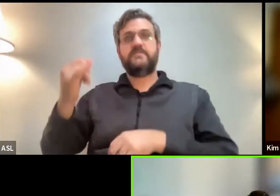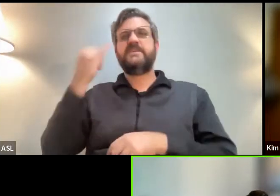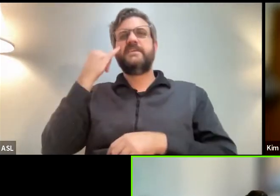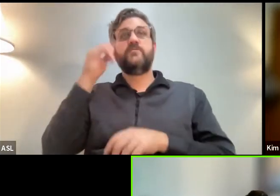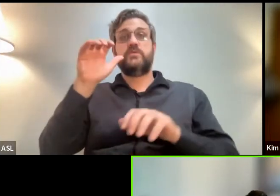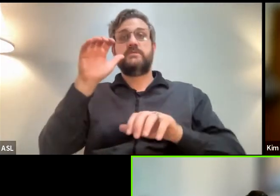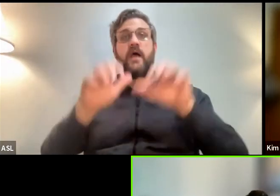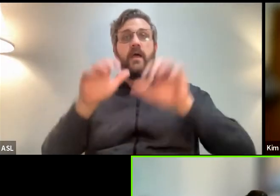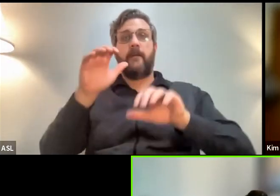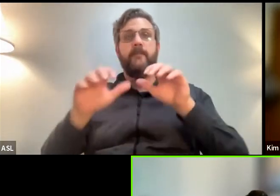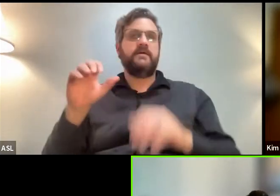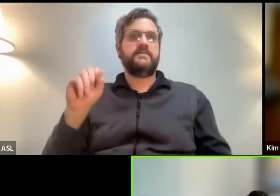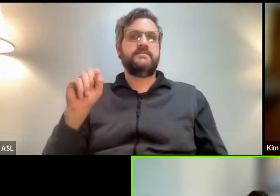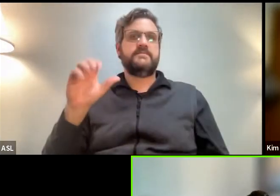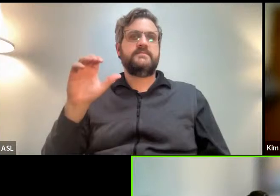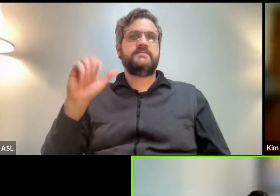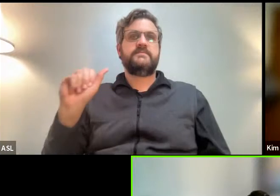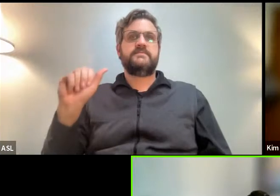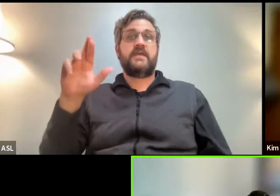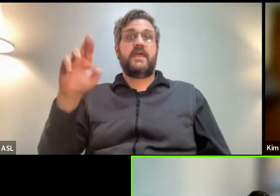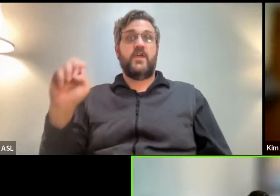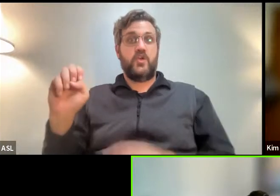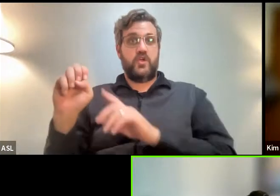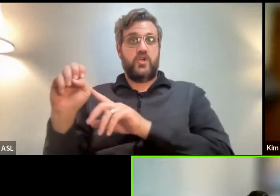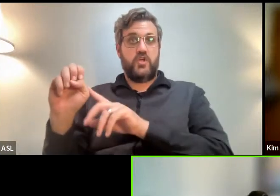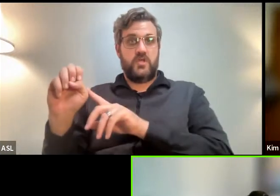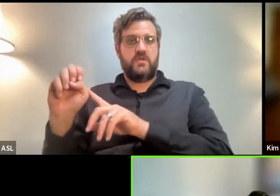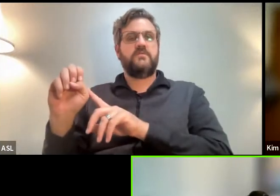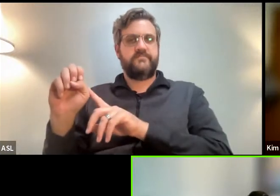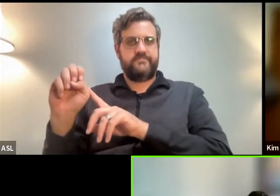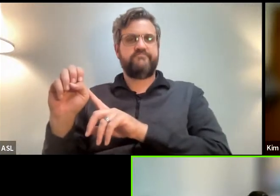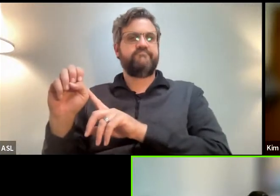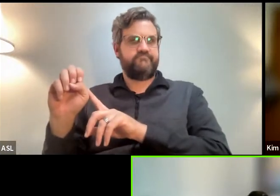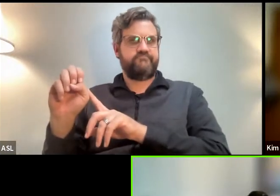SCARED into Google, you'll find